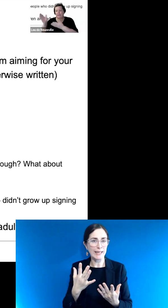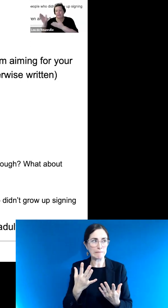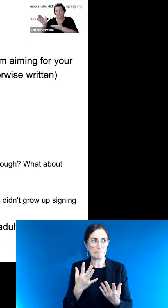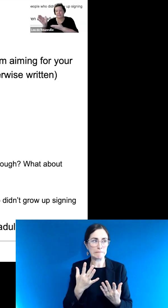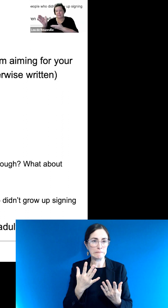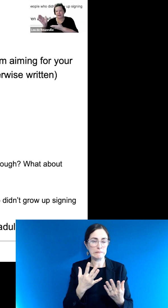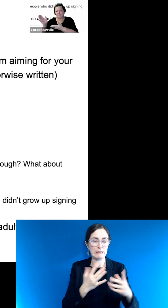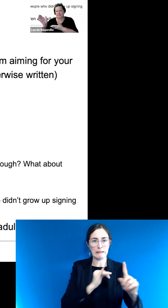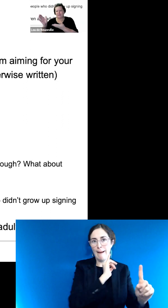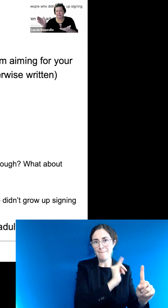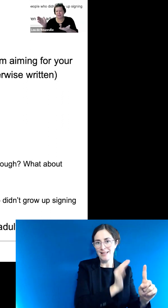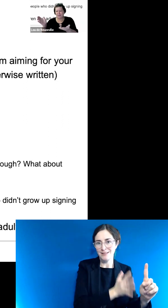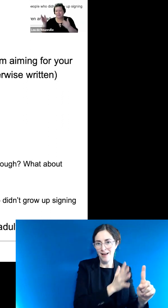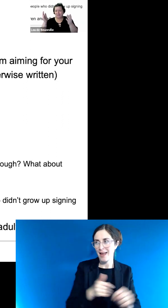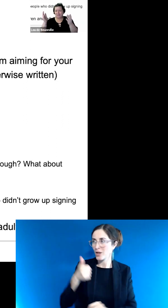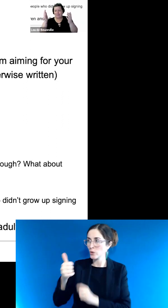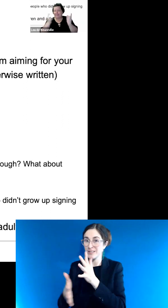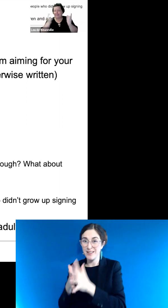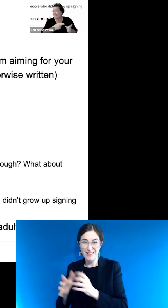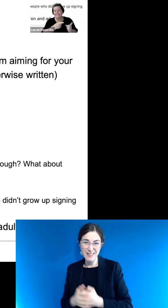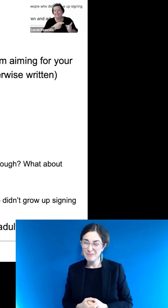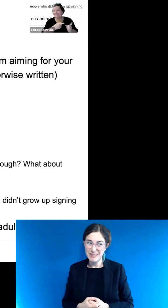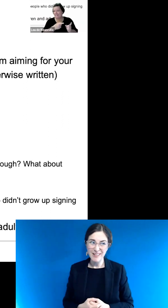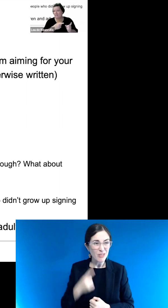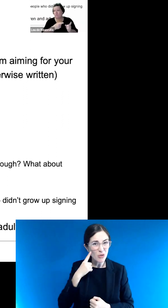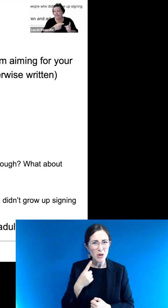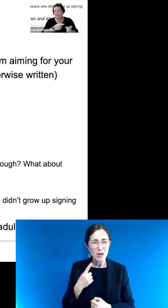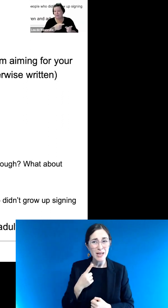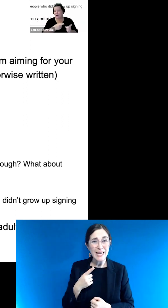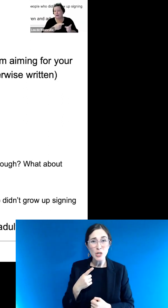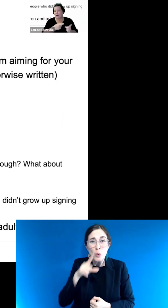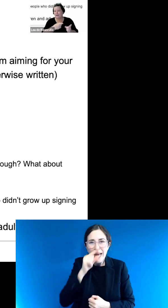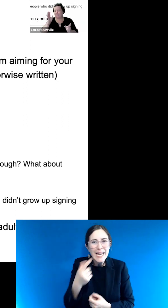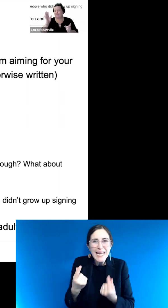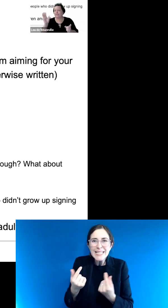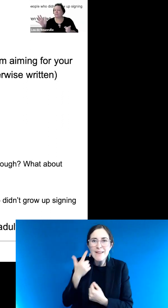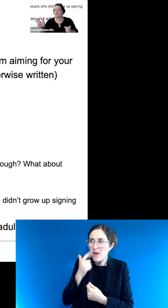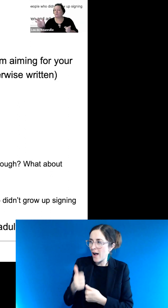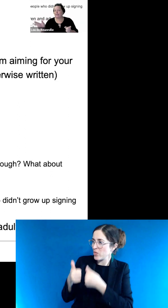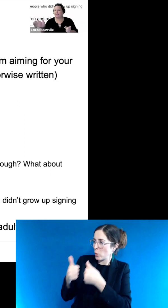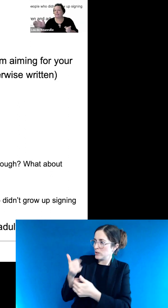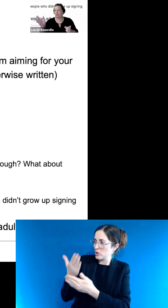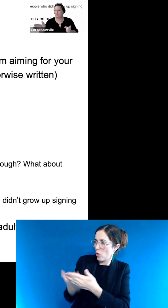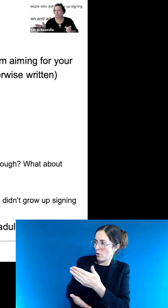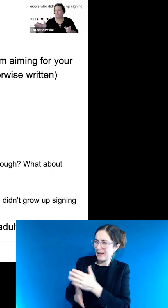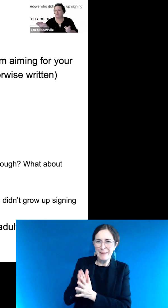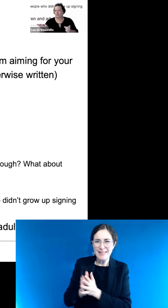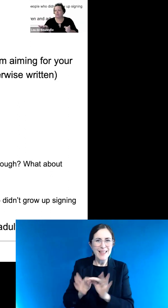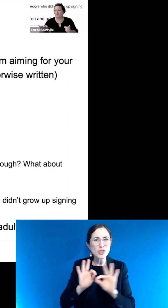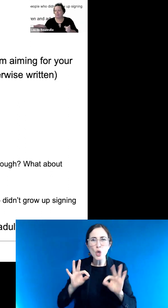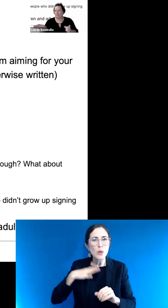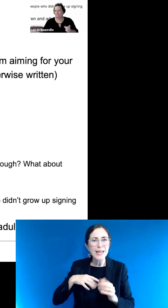someone, here's an example of a bad signer, but then I thought, you can easily get the really good one. Like there's just no need to be